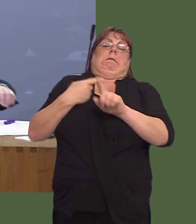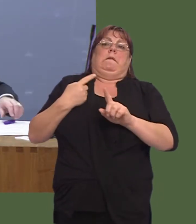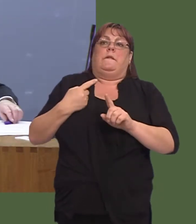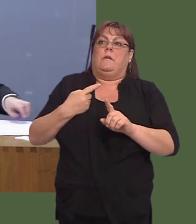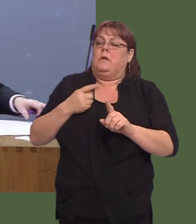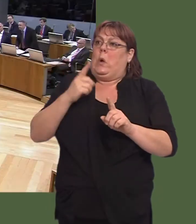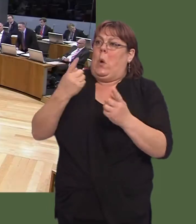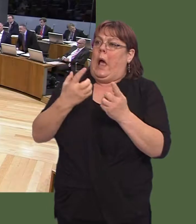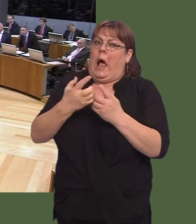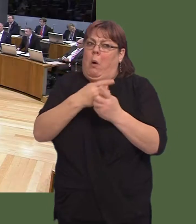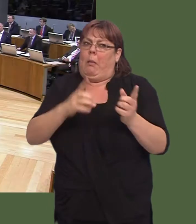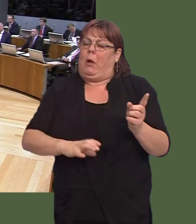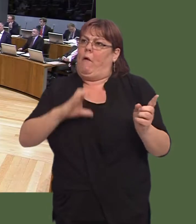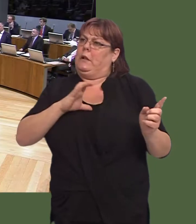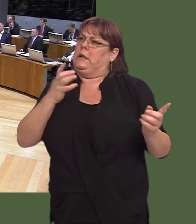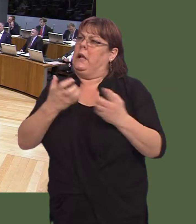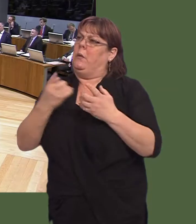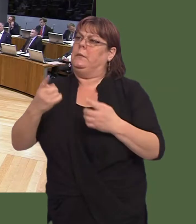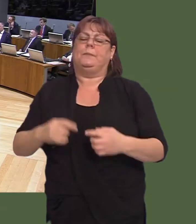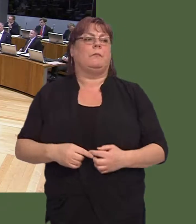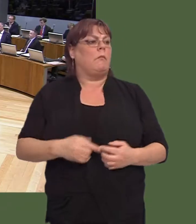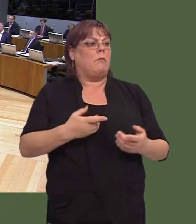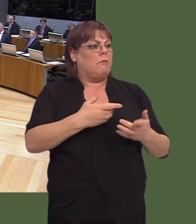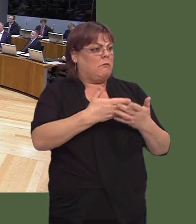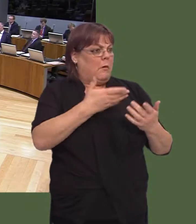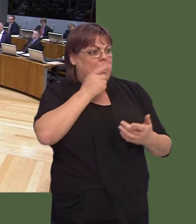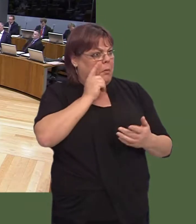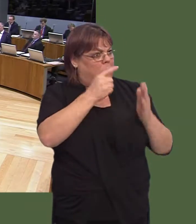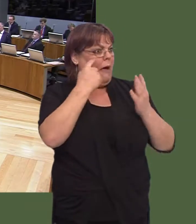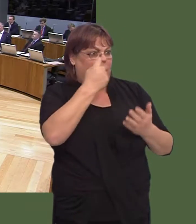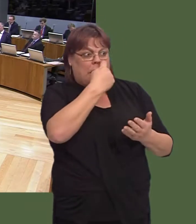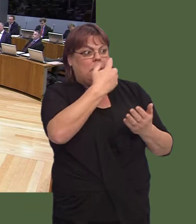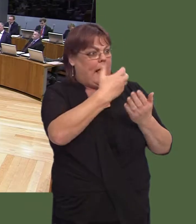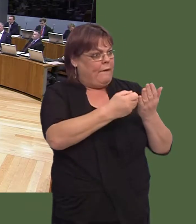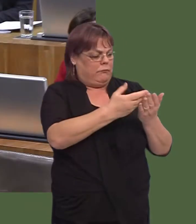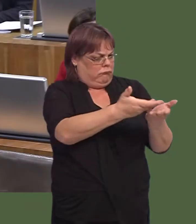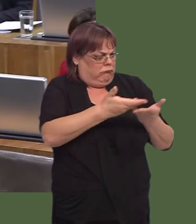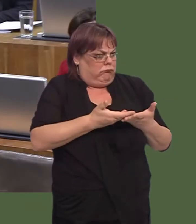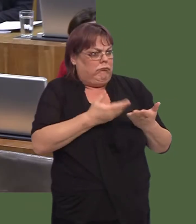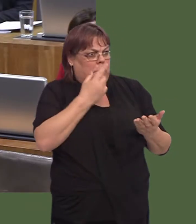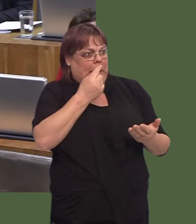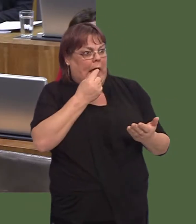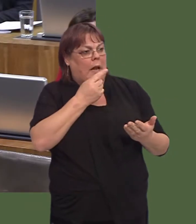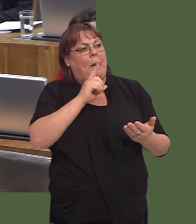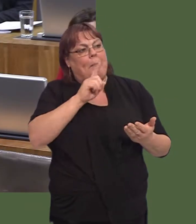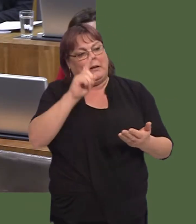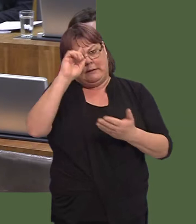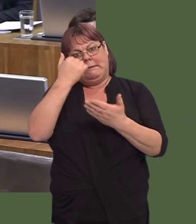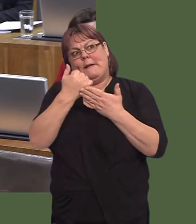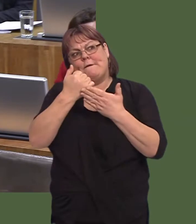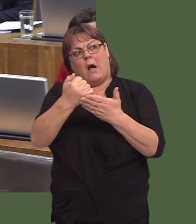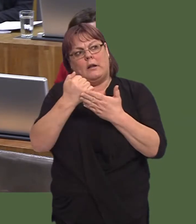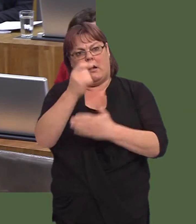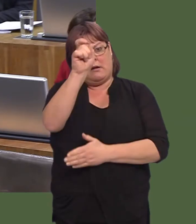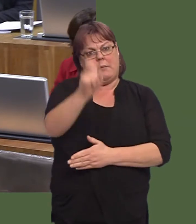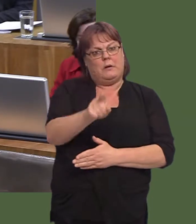you have announced? Well, all members can provide such evidence as they think they have. It's a matter ultimately, of course, for the advisor to decide